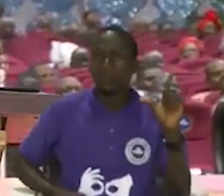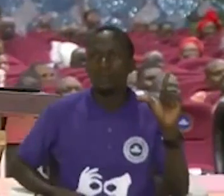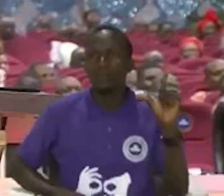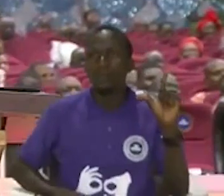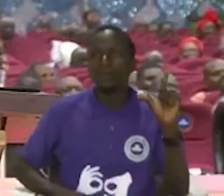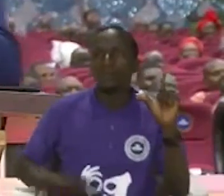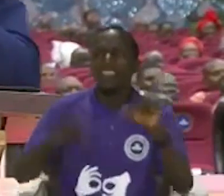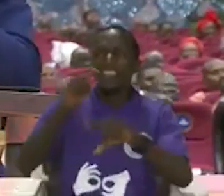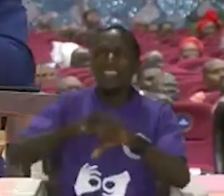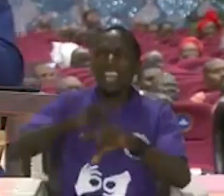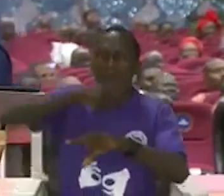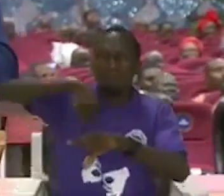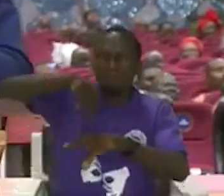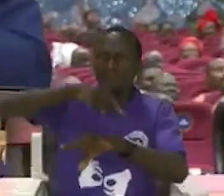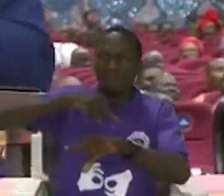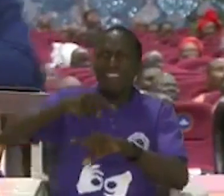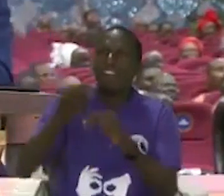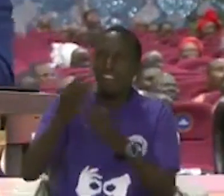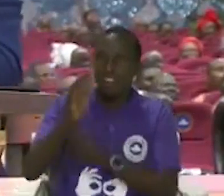Time is robbing me. God help me.